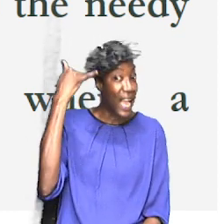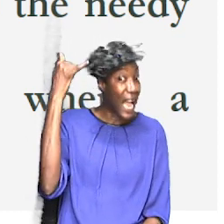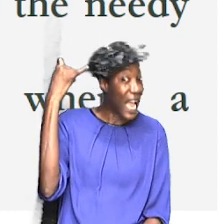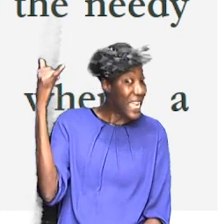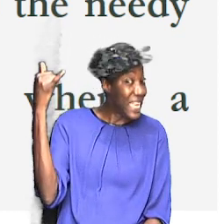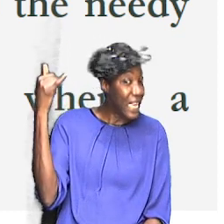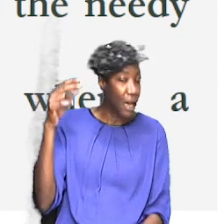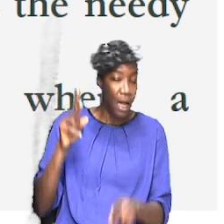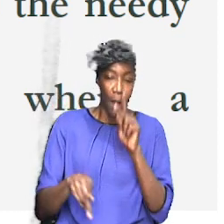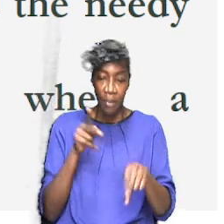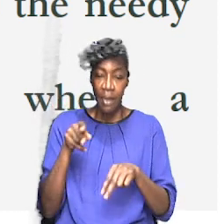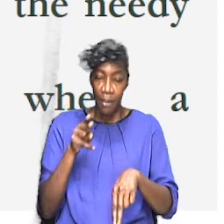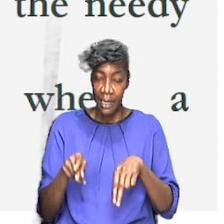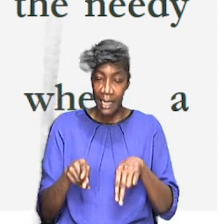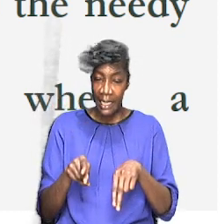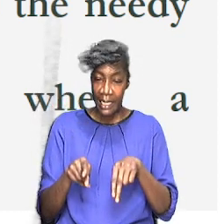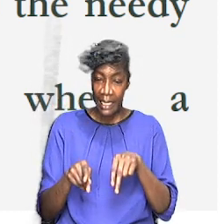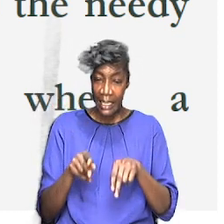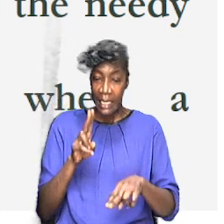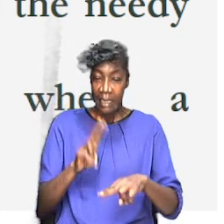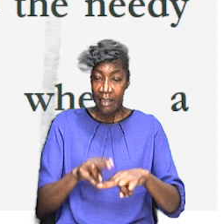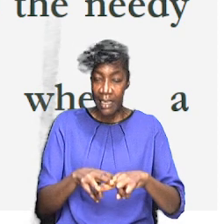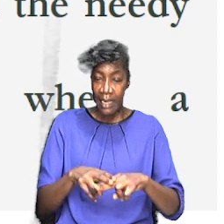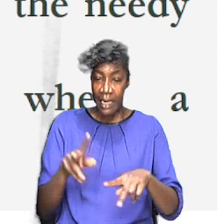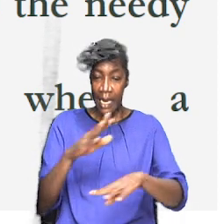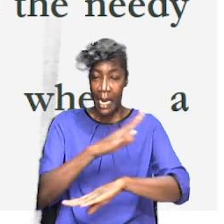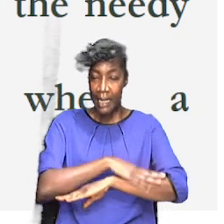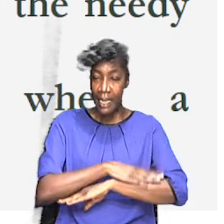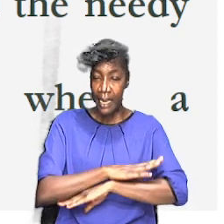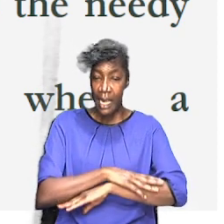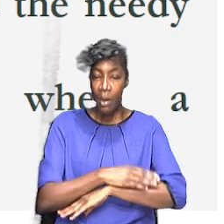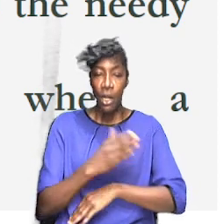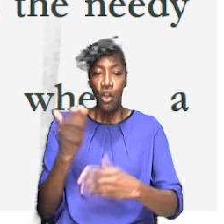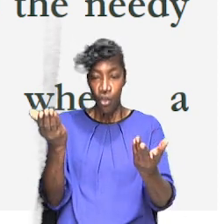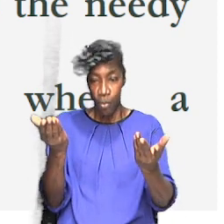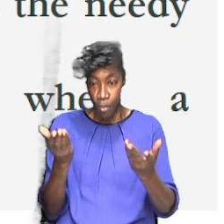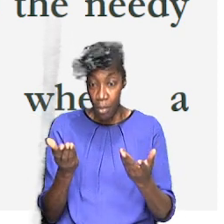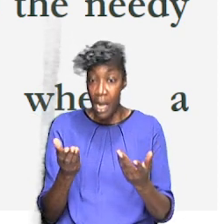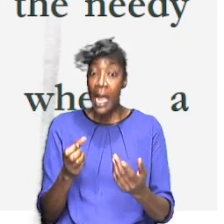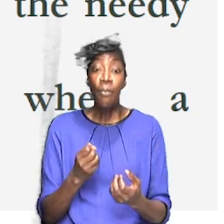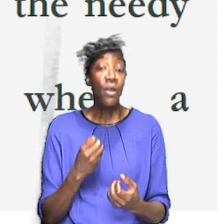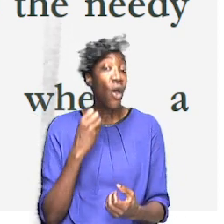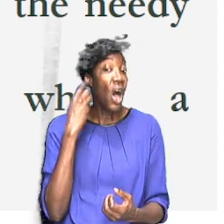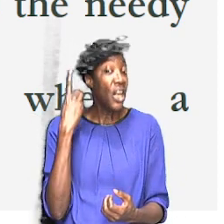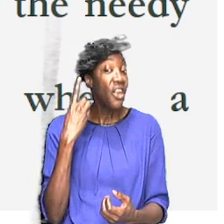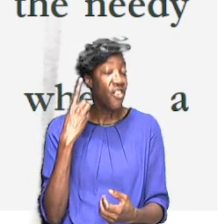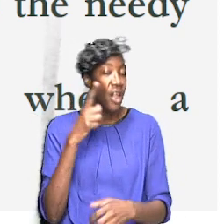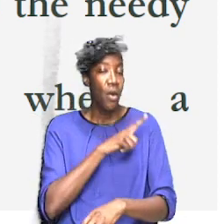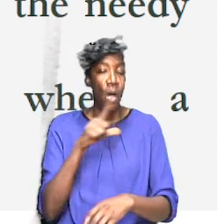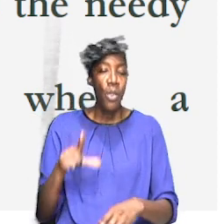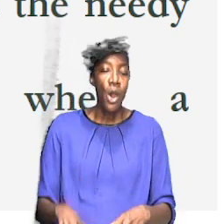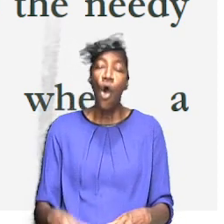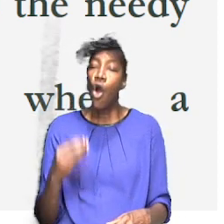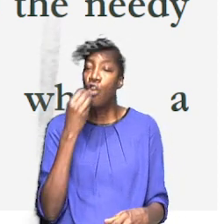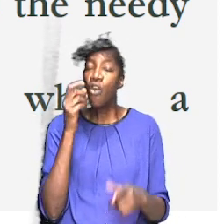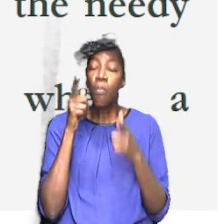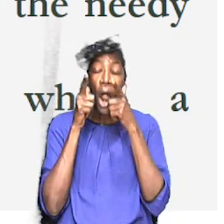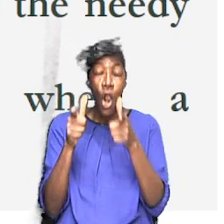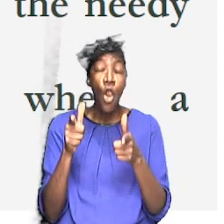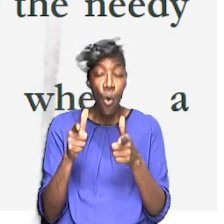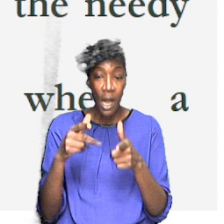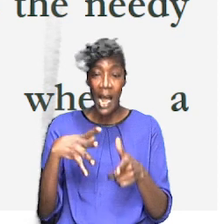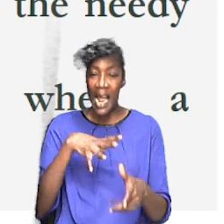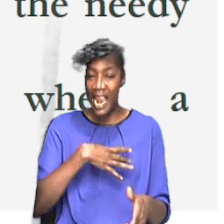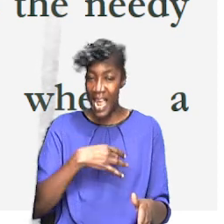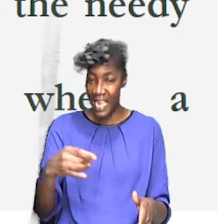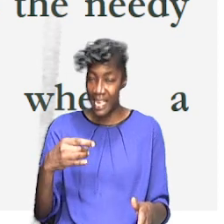sitting at a table to bring across, amen, what he thought the Lord's Supper looked like. So we need to understand this,